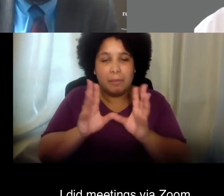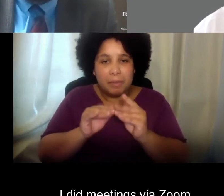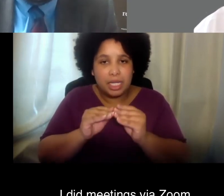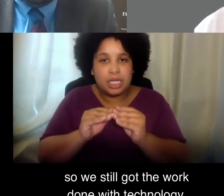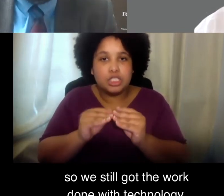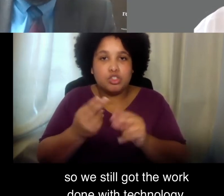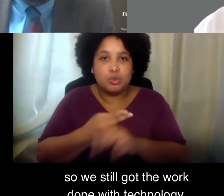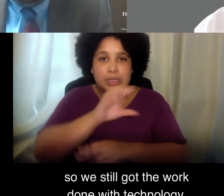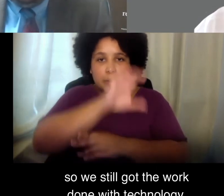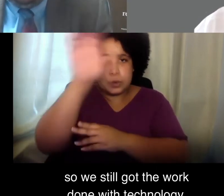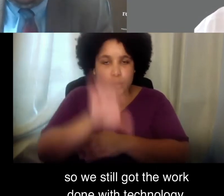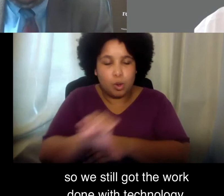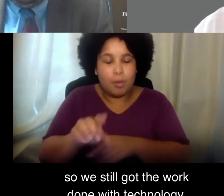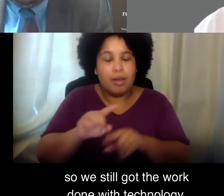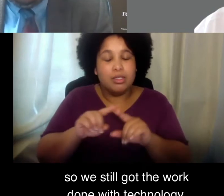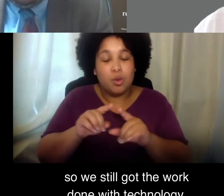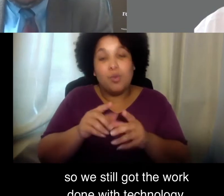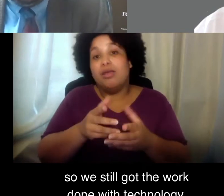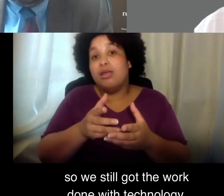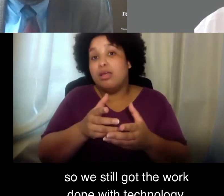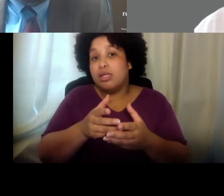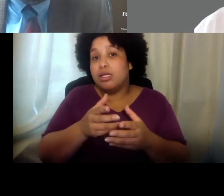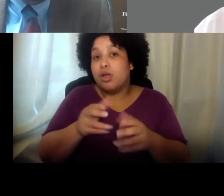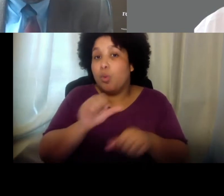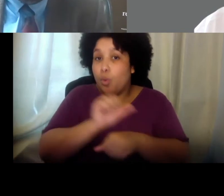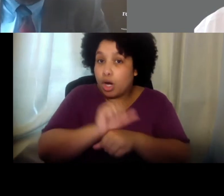Zoom, so we still got the work done with technology.